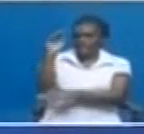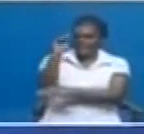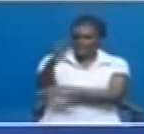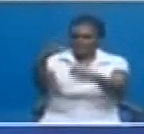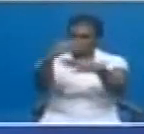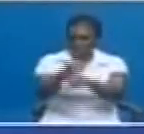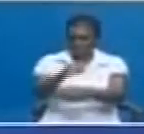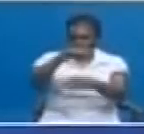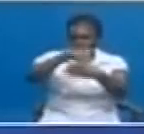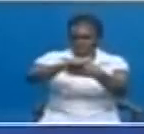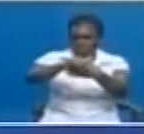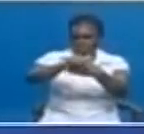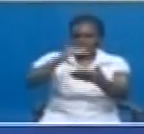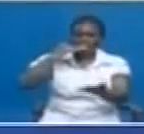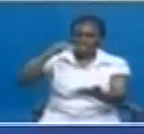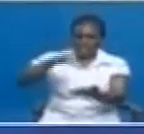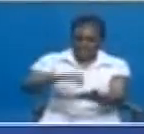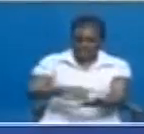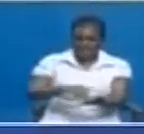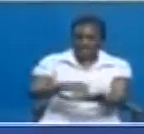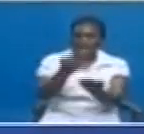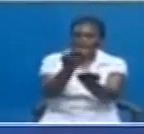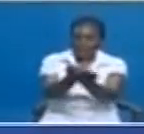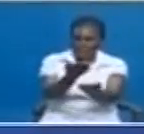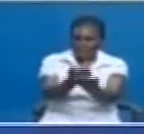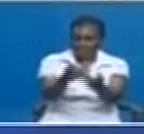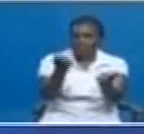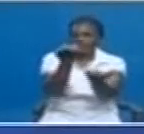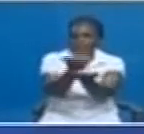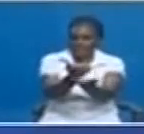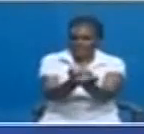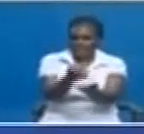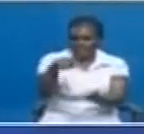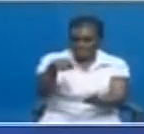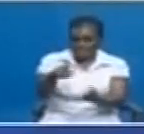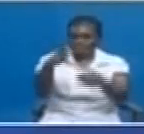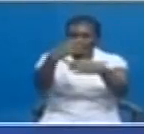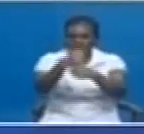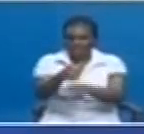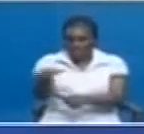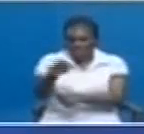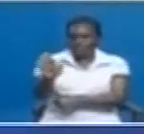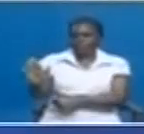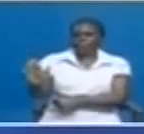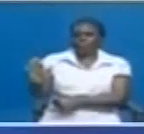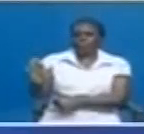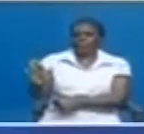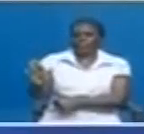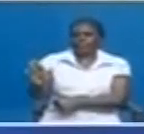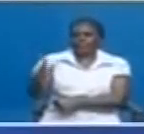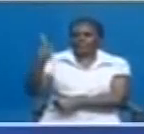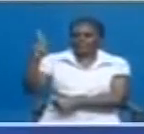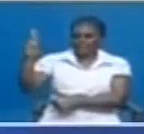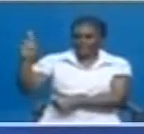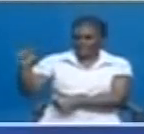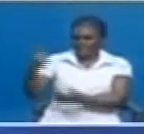manufacturers to attach letters from the county governments to their applications as evidence that their factories are located in designated areas.